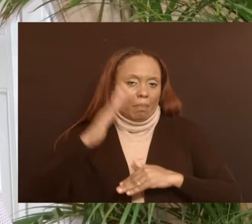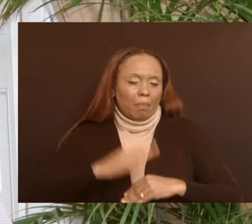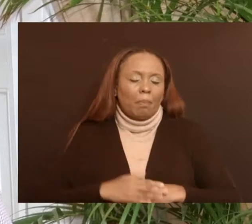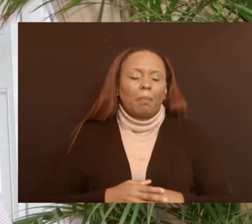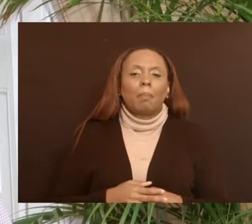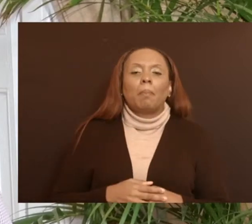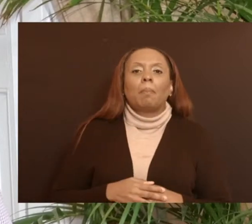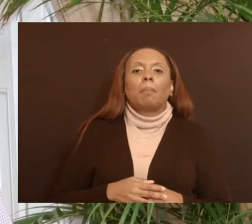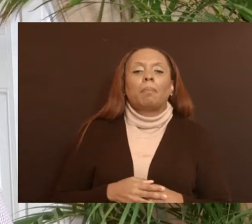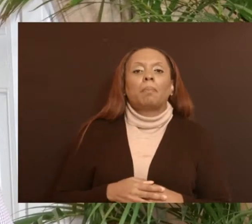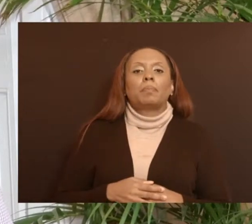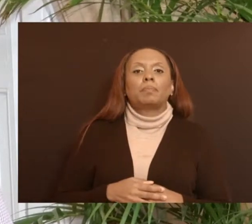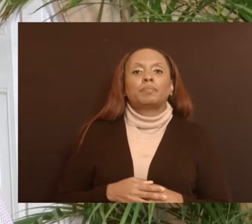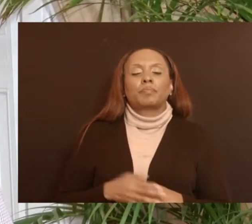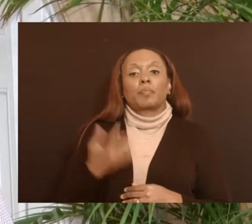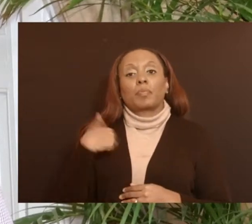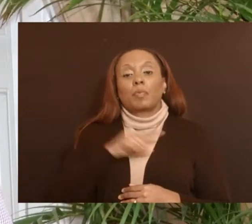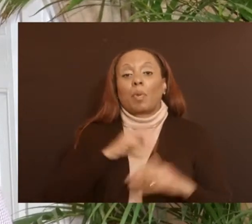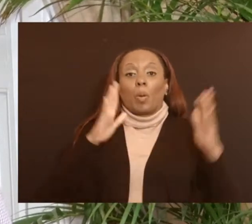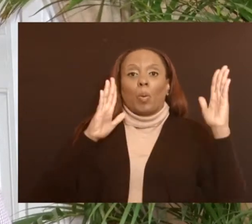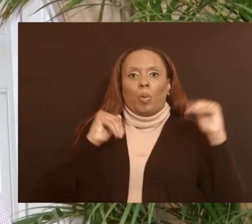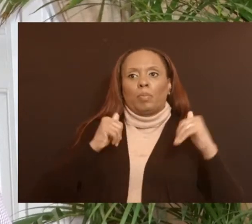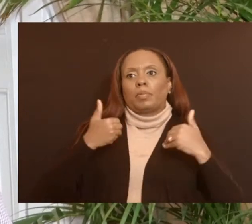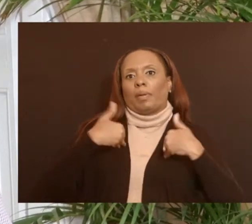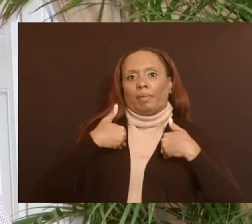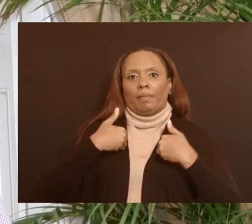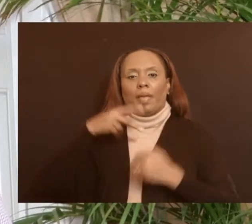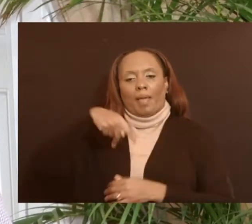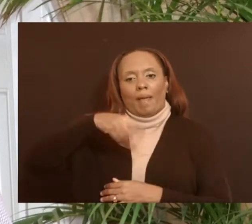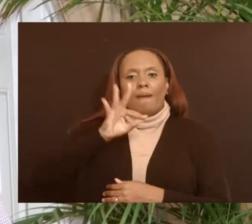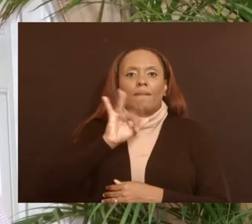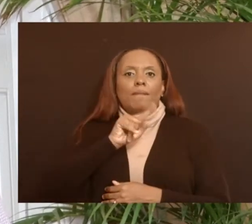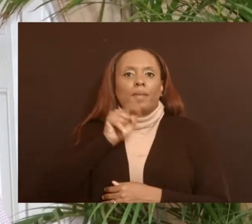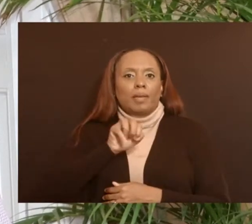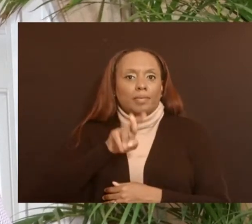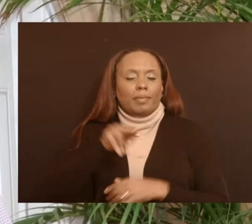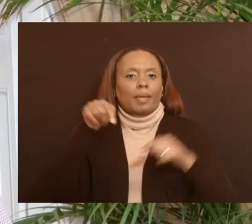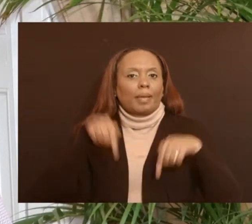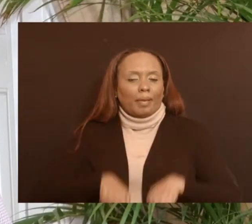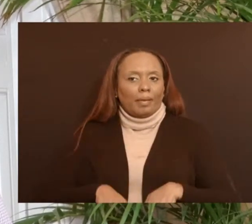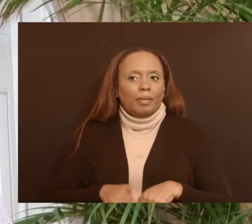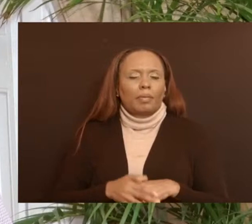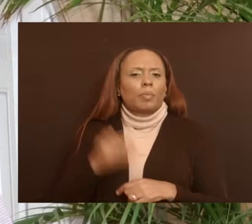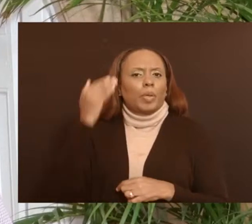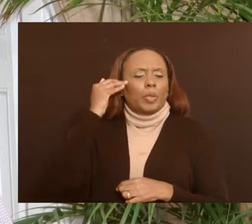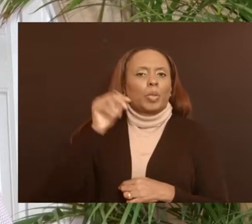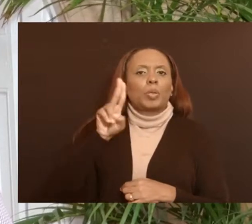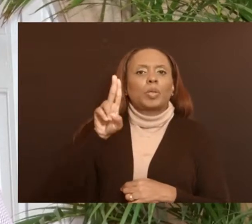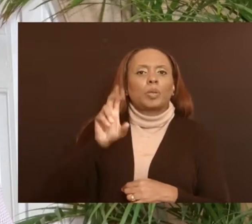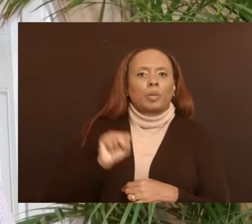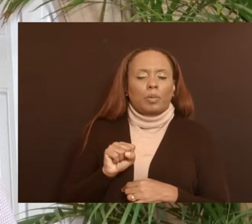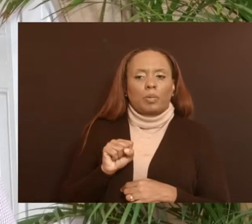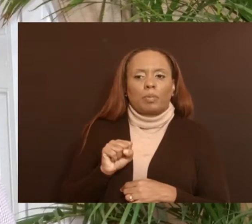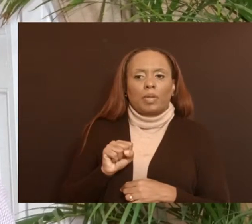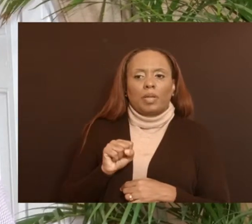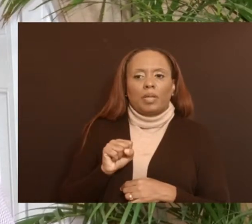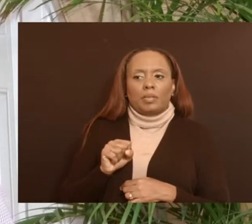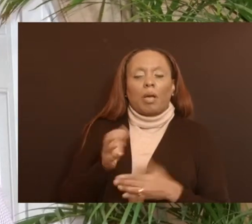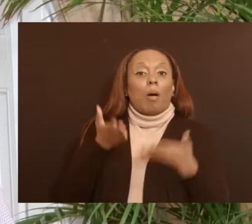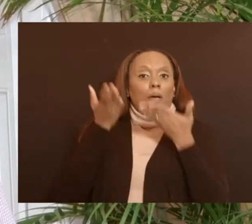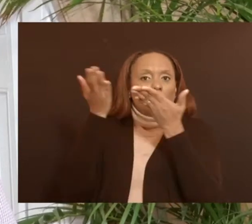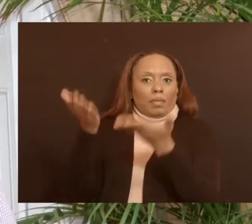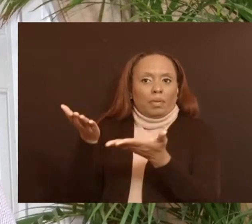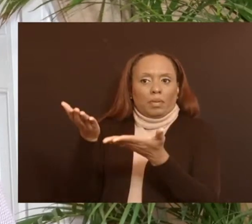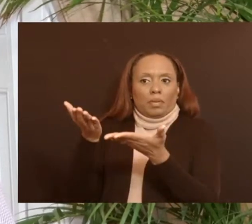to understand that the United States had made an offer, and we continue to, and this is through the